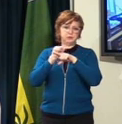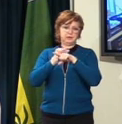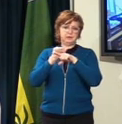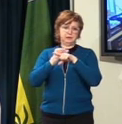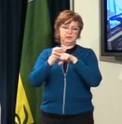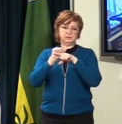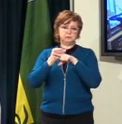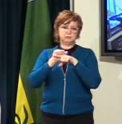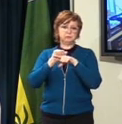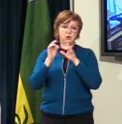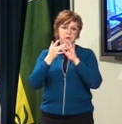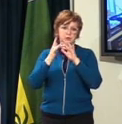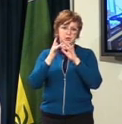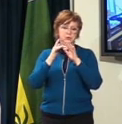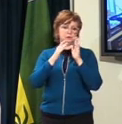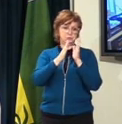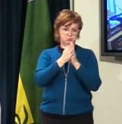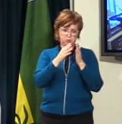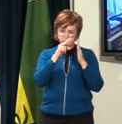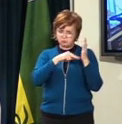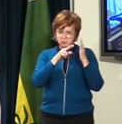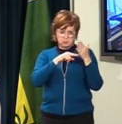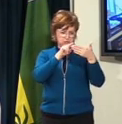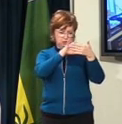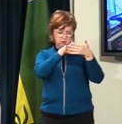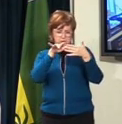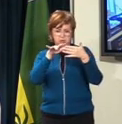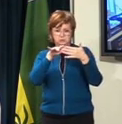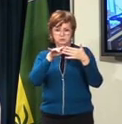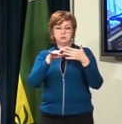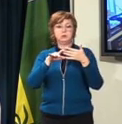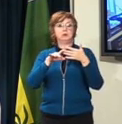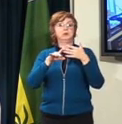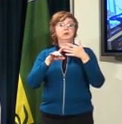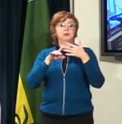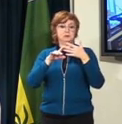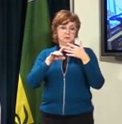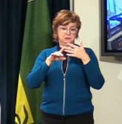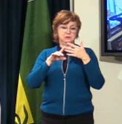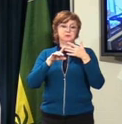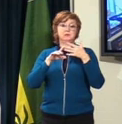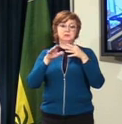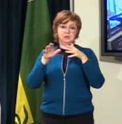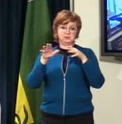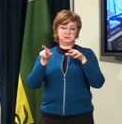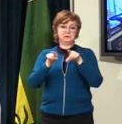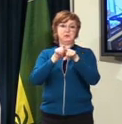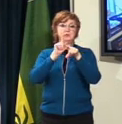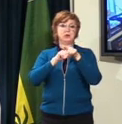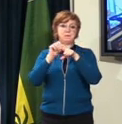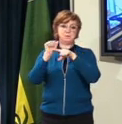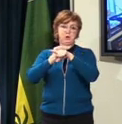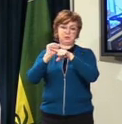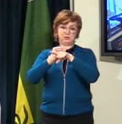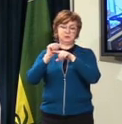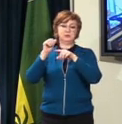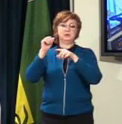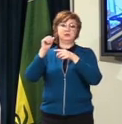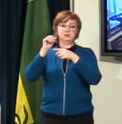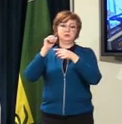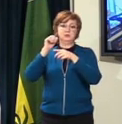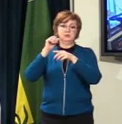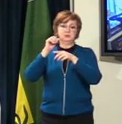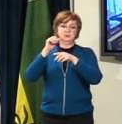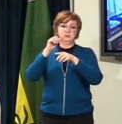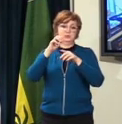the knowledge and the book skills, and then actually work alongside and train alongside physicians in Saskatchewan